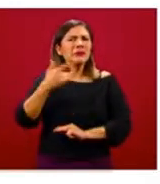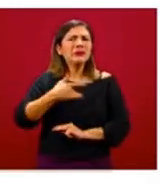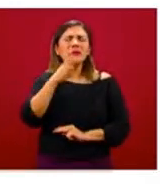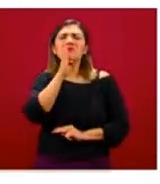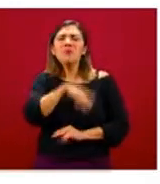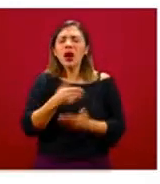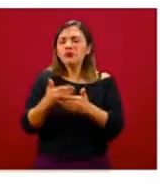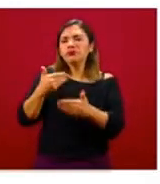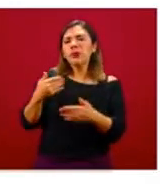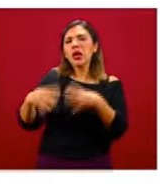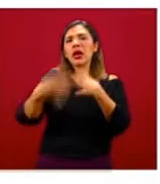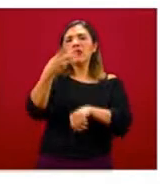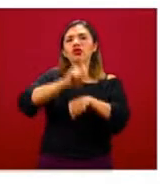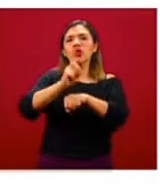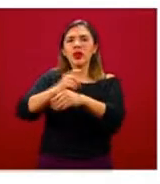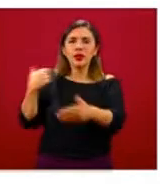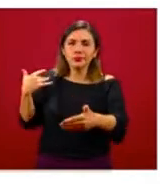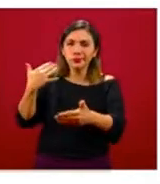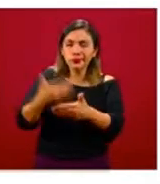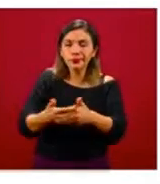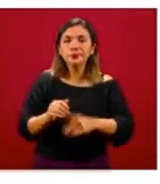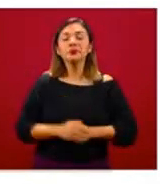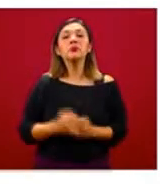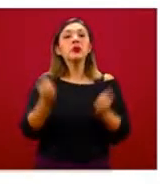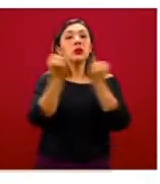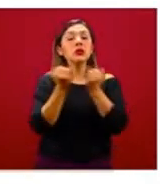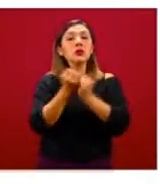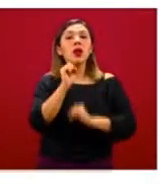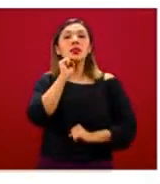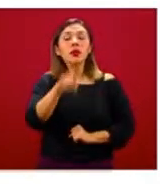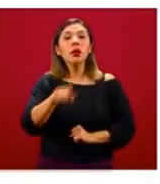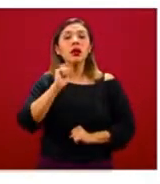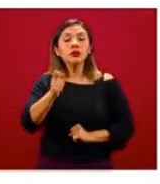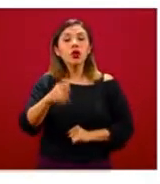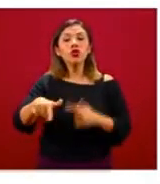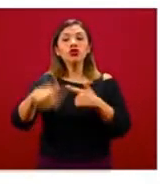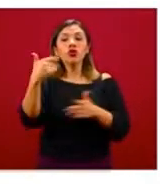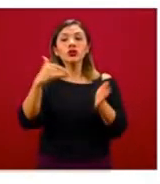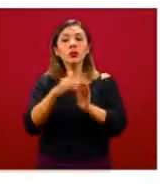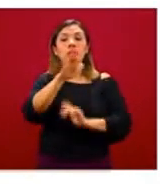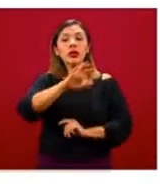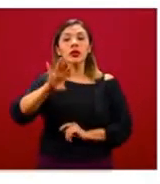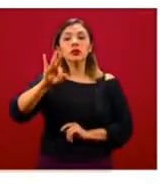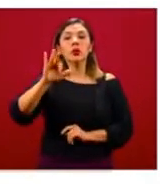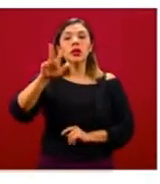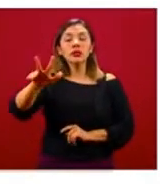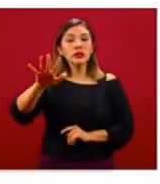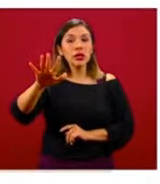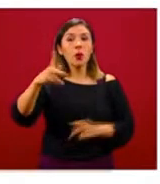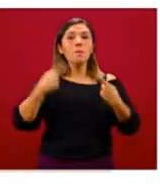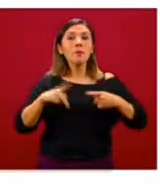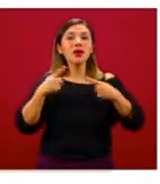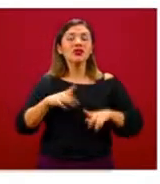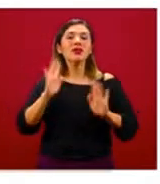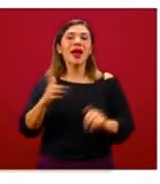are the active people who have showed symptoms in the last 14 days. In the same way,